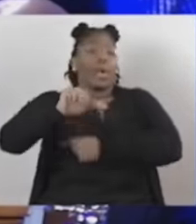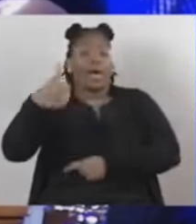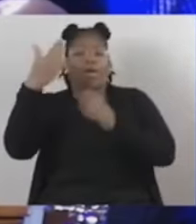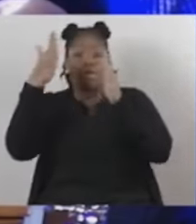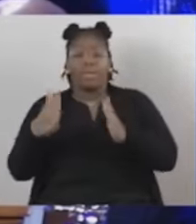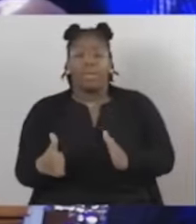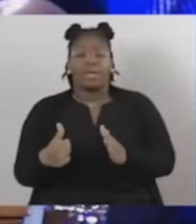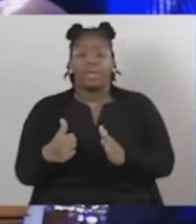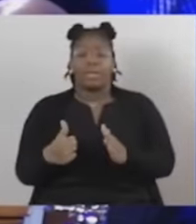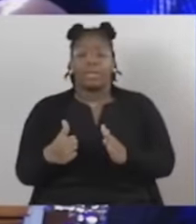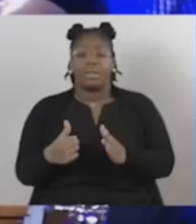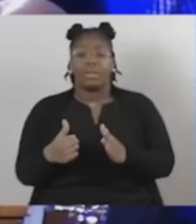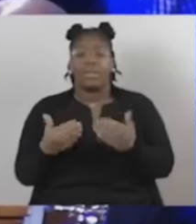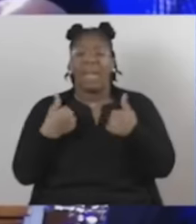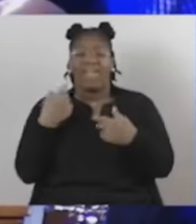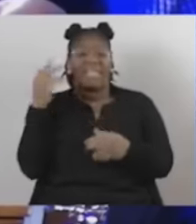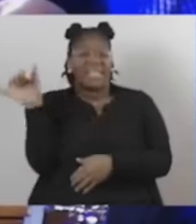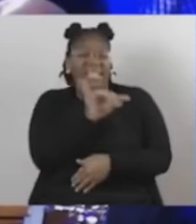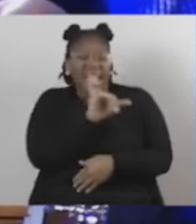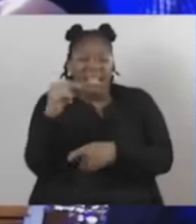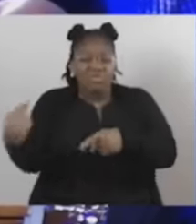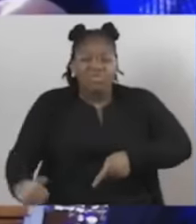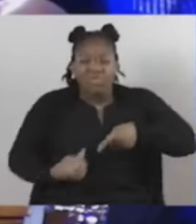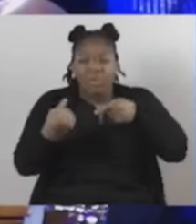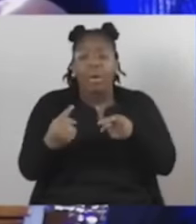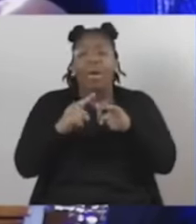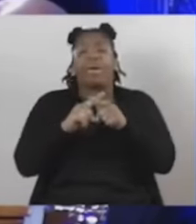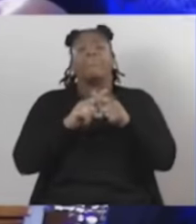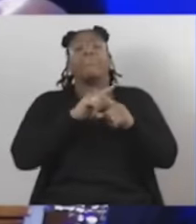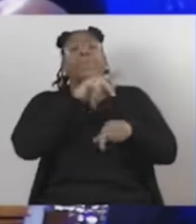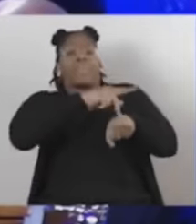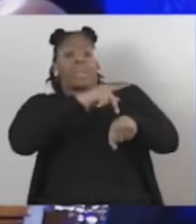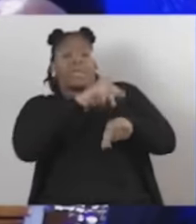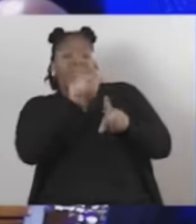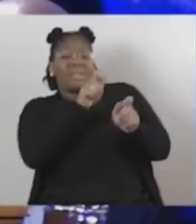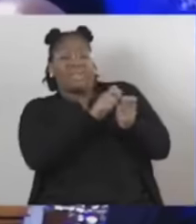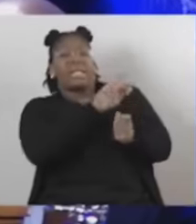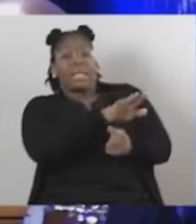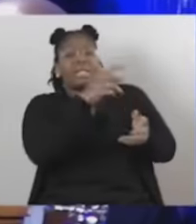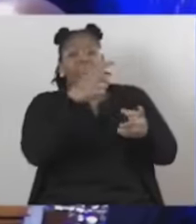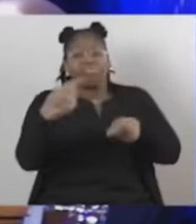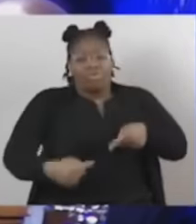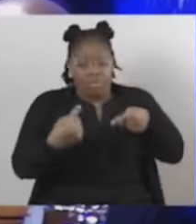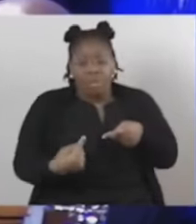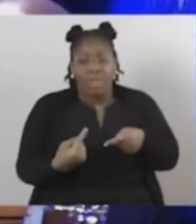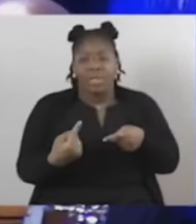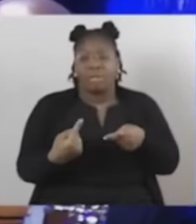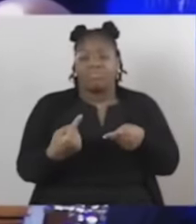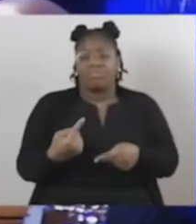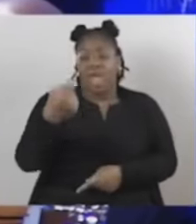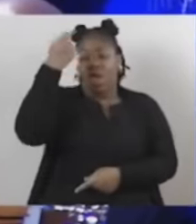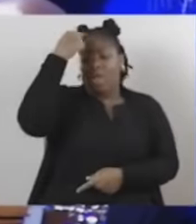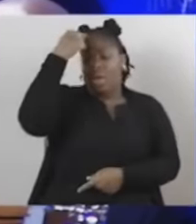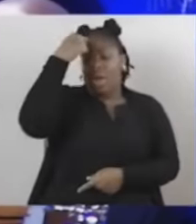this. For Peter, it was overestimation of his strengths, his competencies, his abilities. We saw it